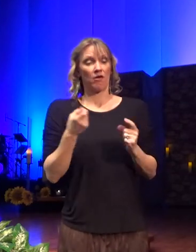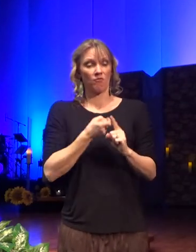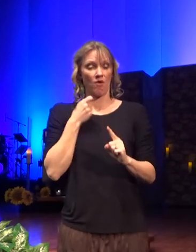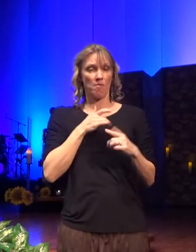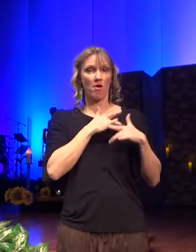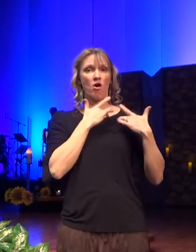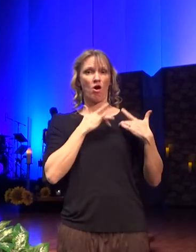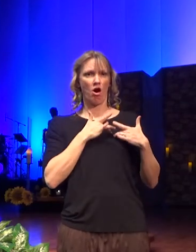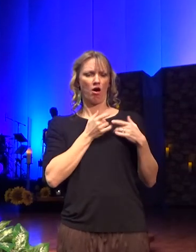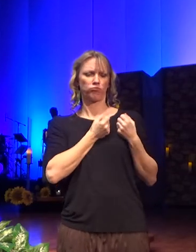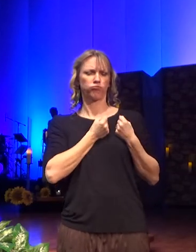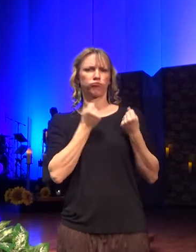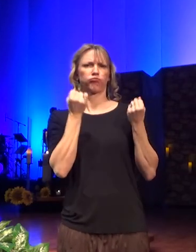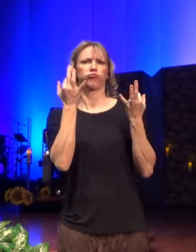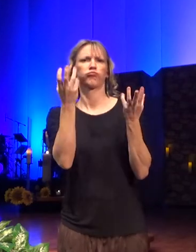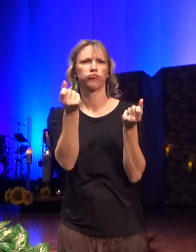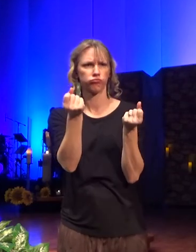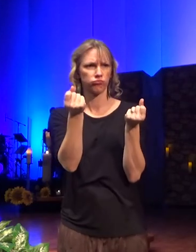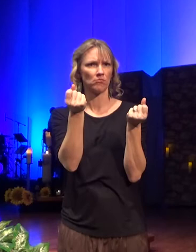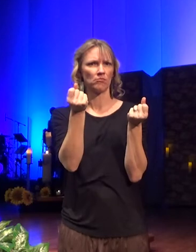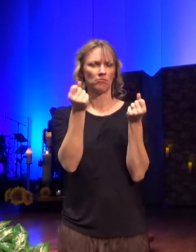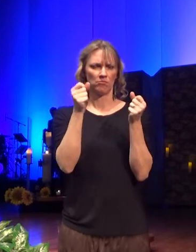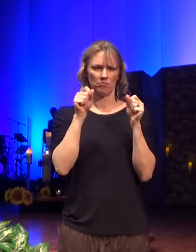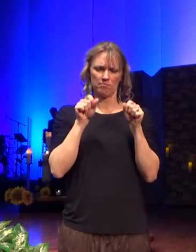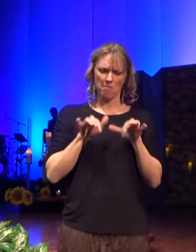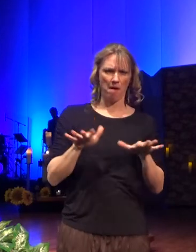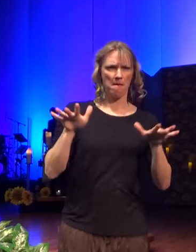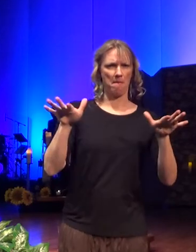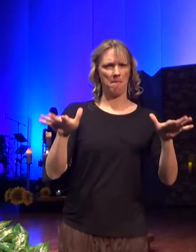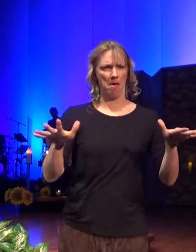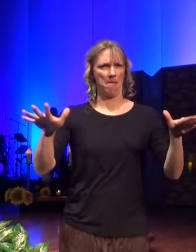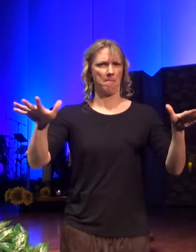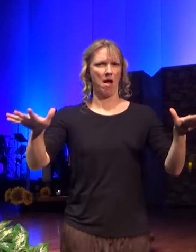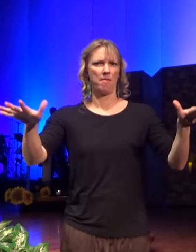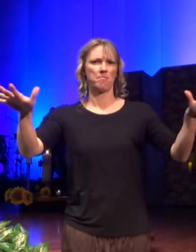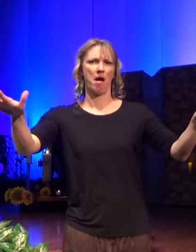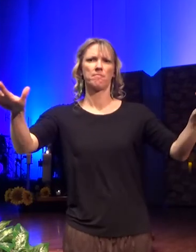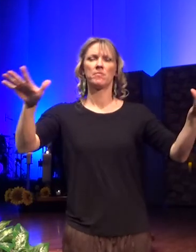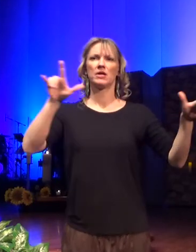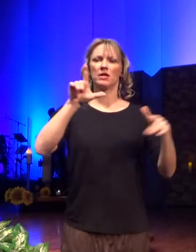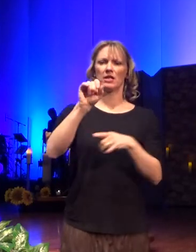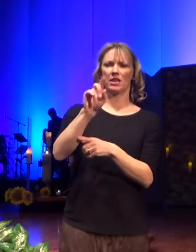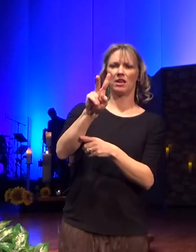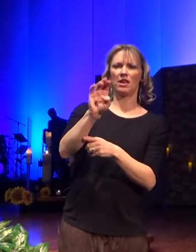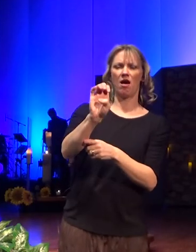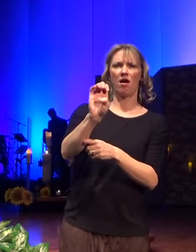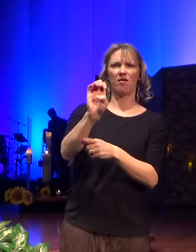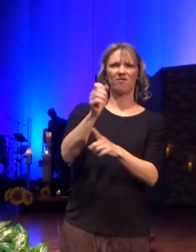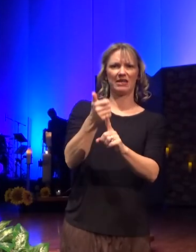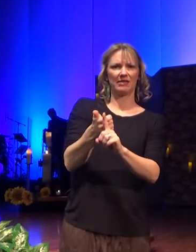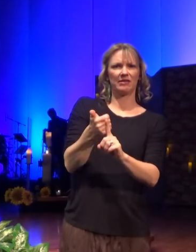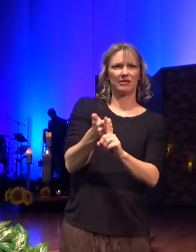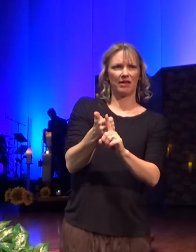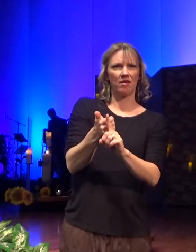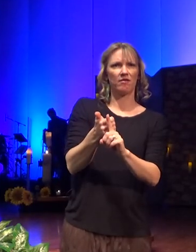heart. These words that vibrate to that essence of love itself.